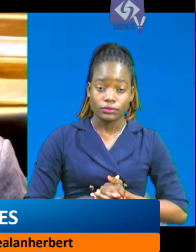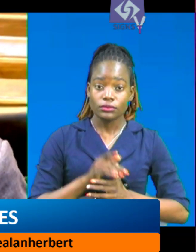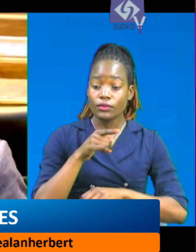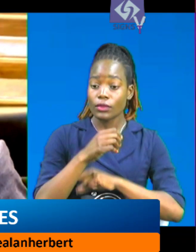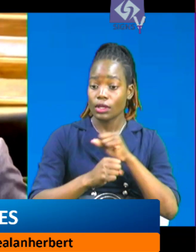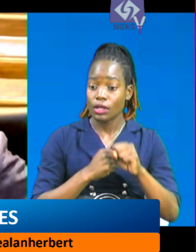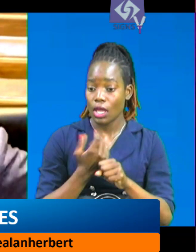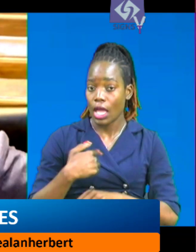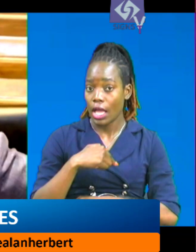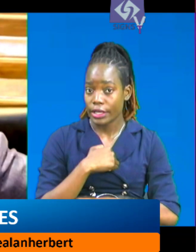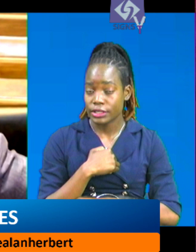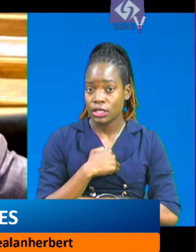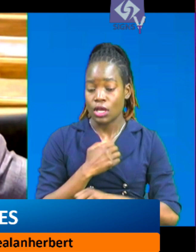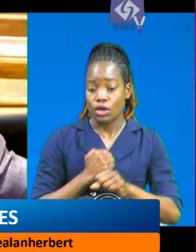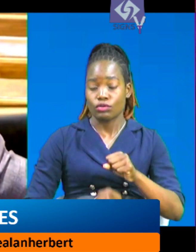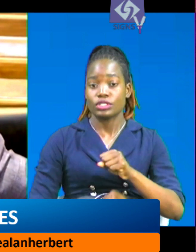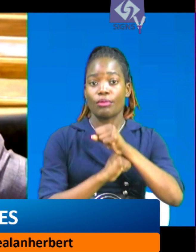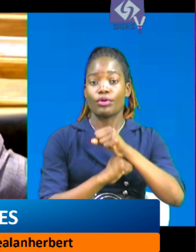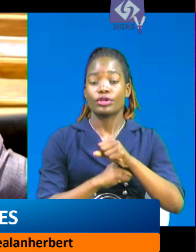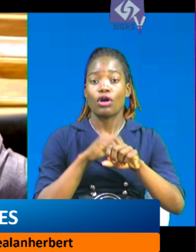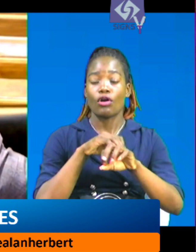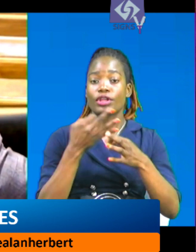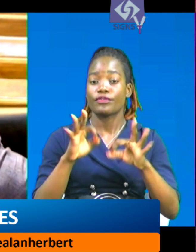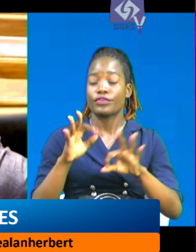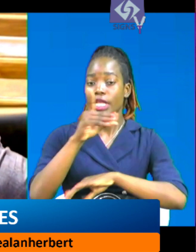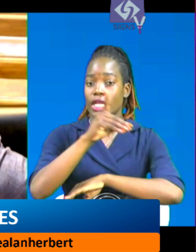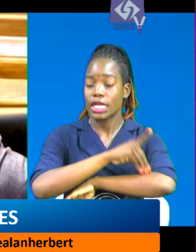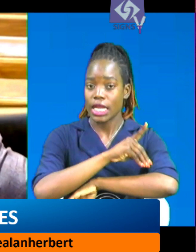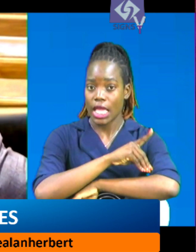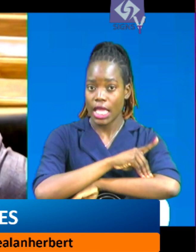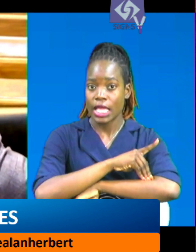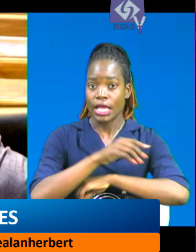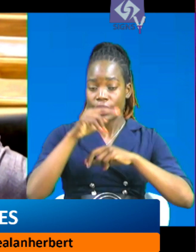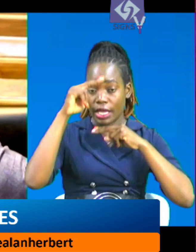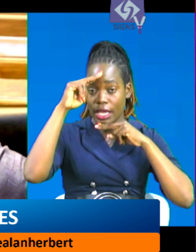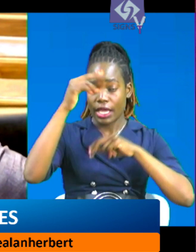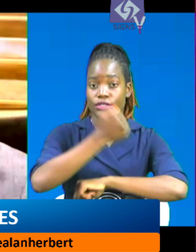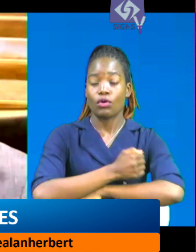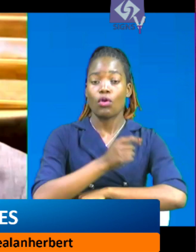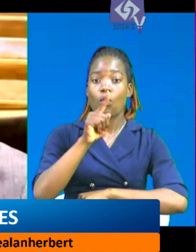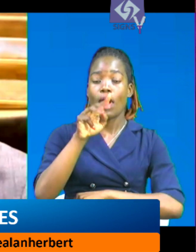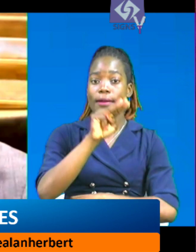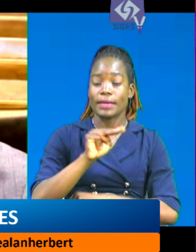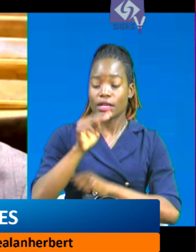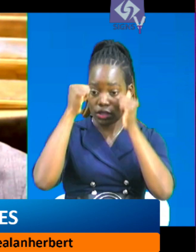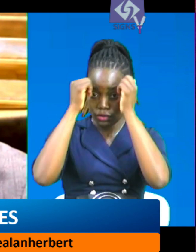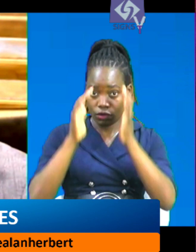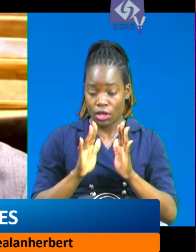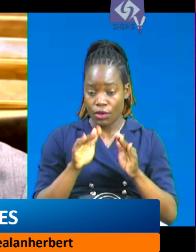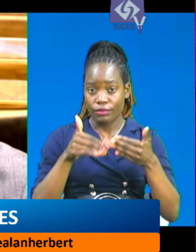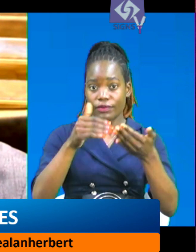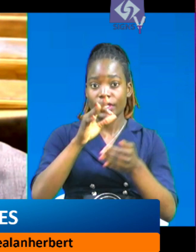year, we shall not be able to finance on the free-day secondary school 1 million children, 1 million learners. We have been